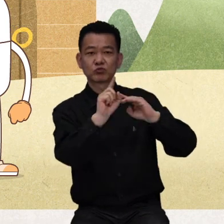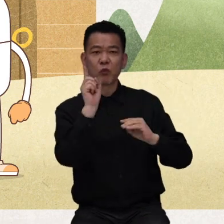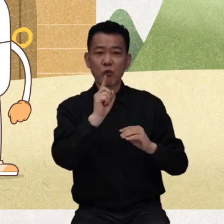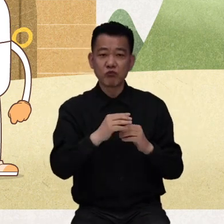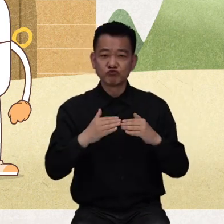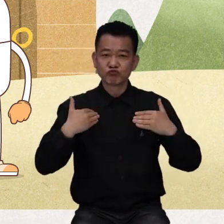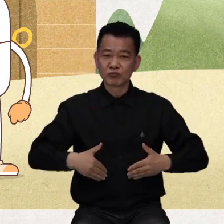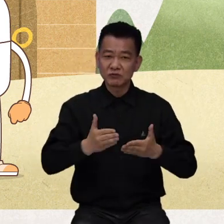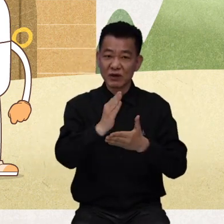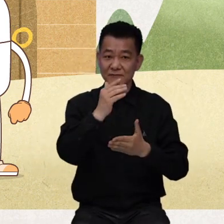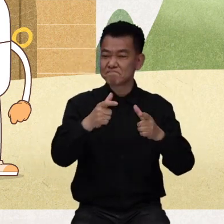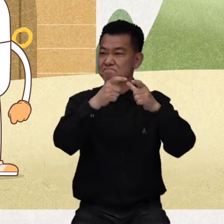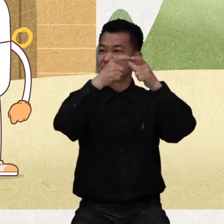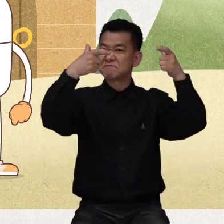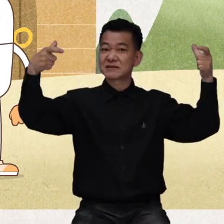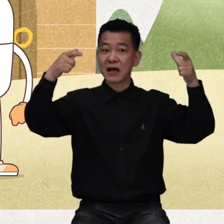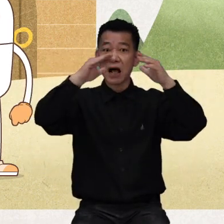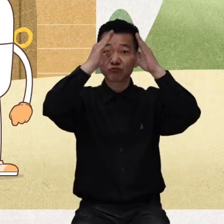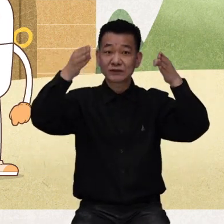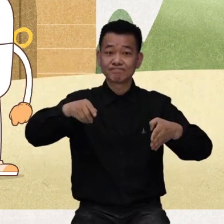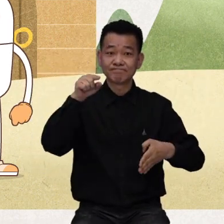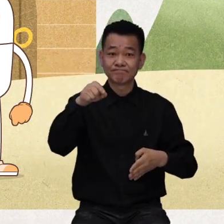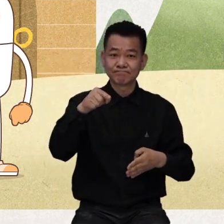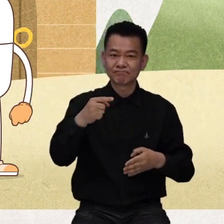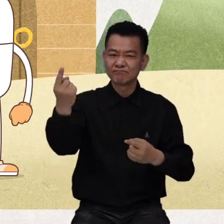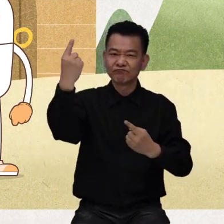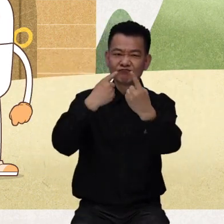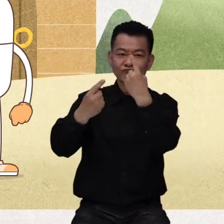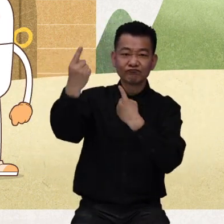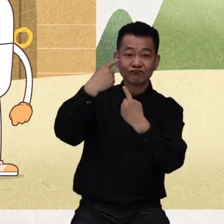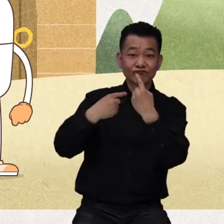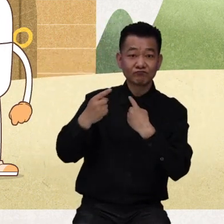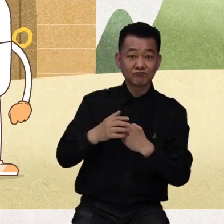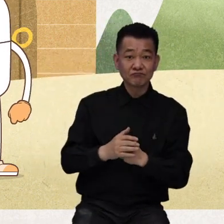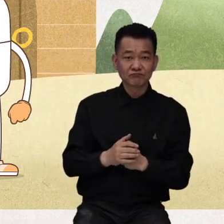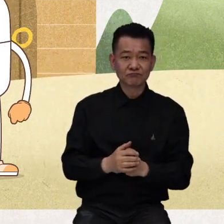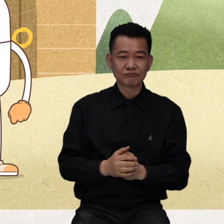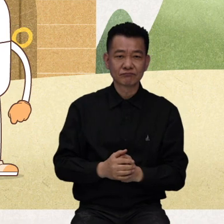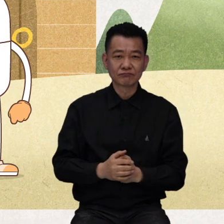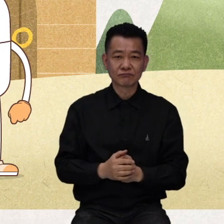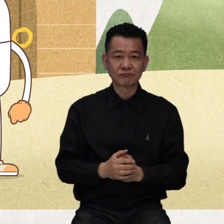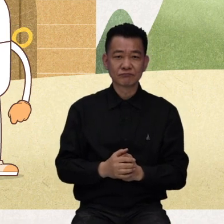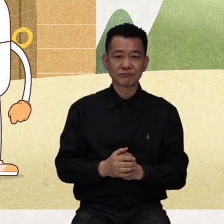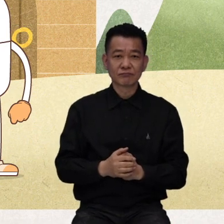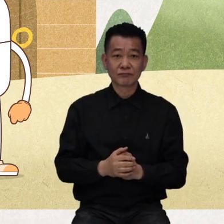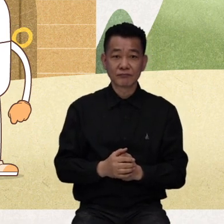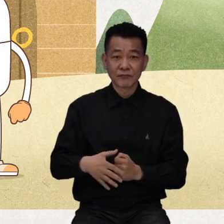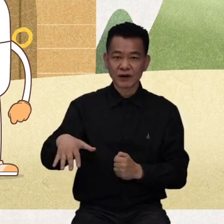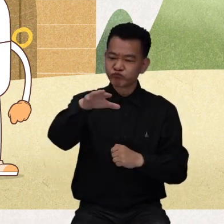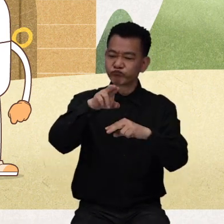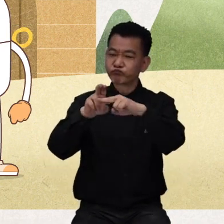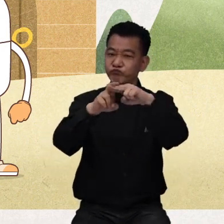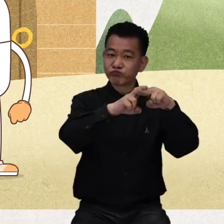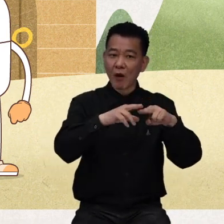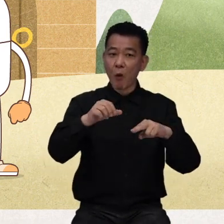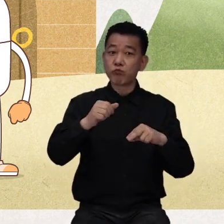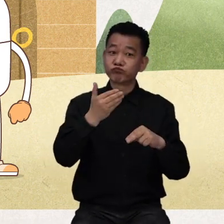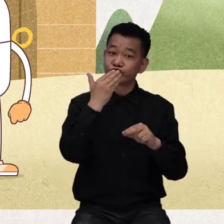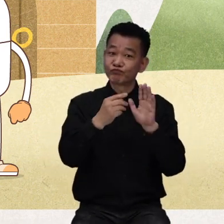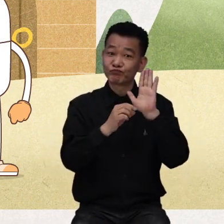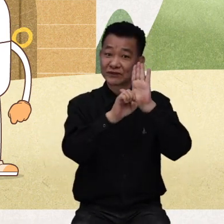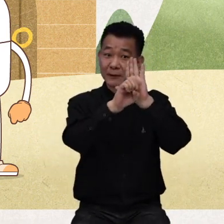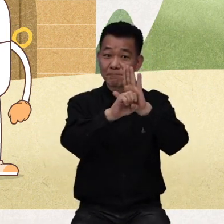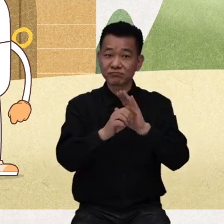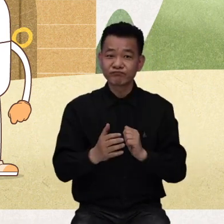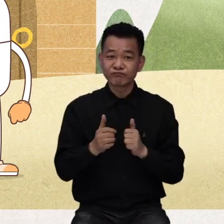It should be an enormous house where anyone can come in and have a seat. Well put. But if we